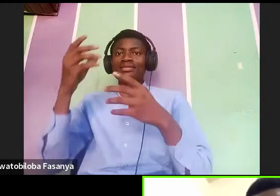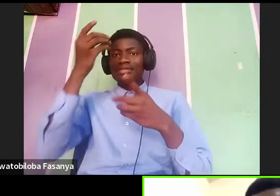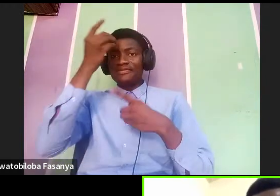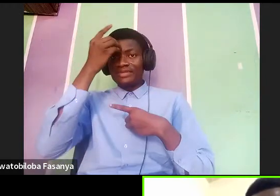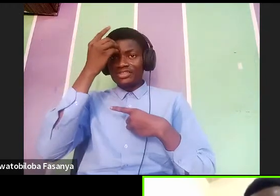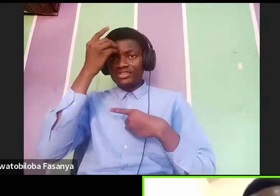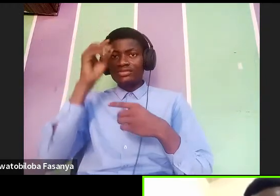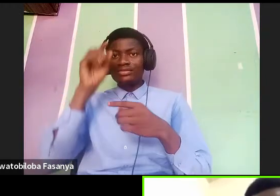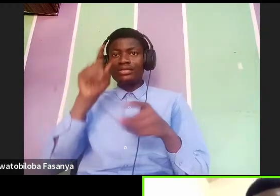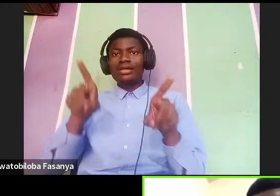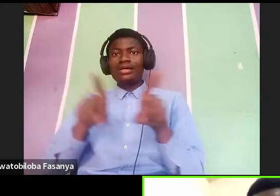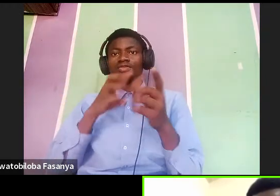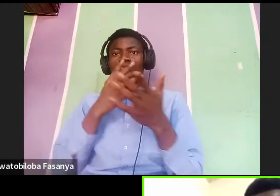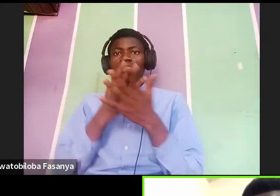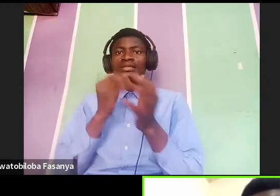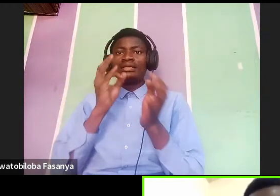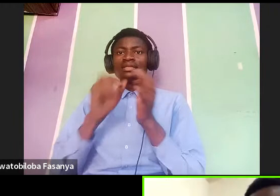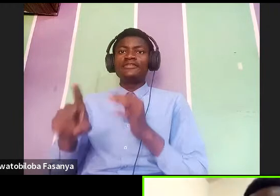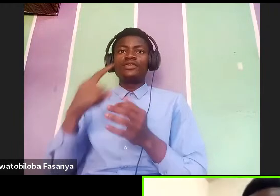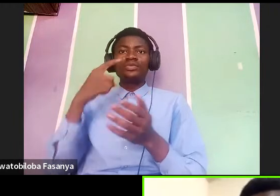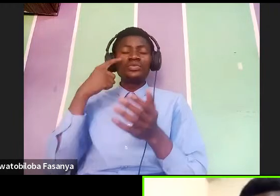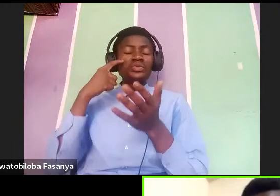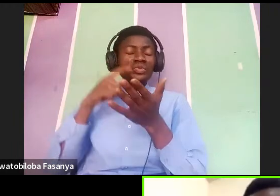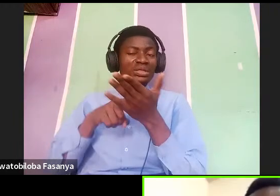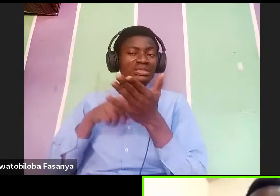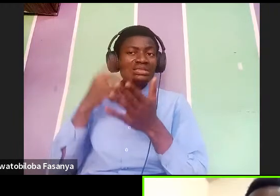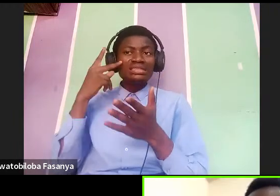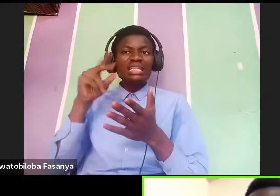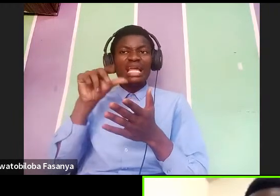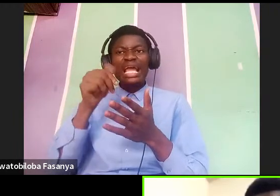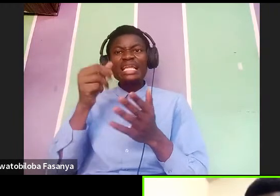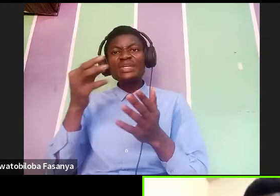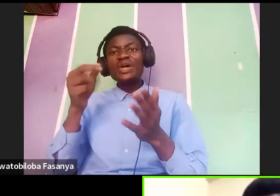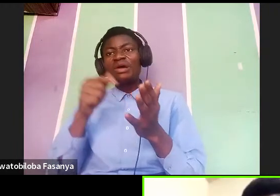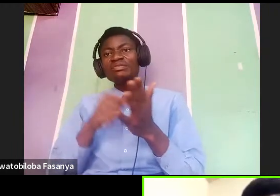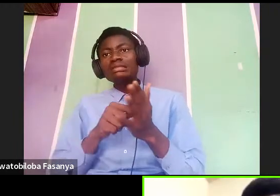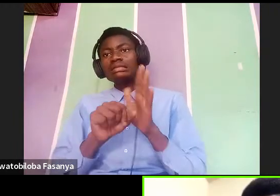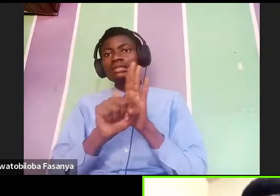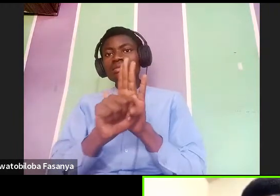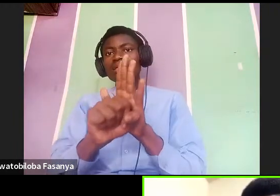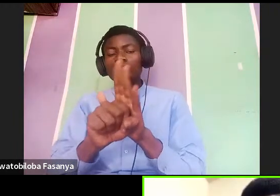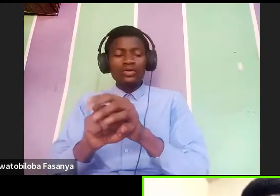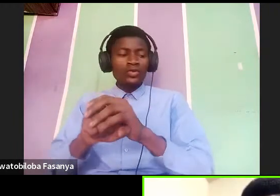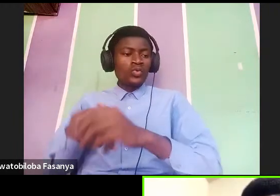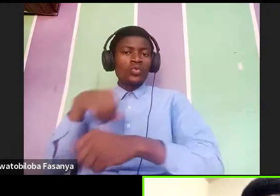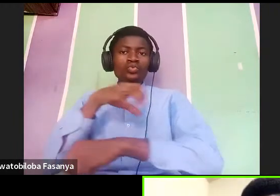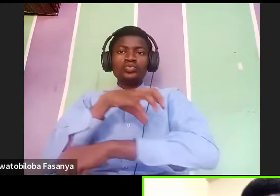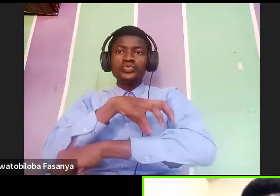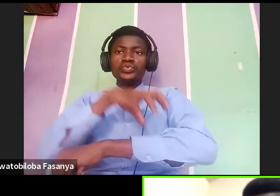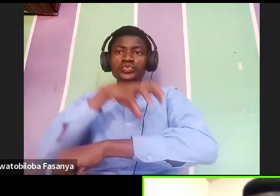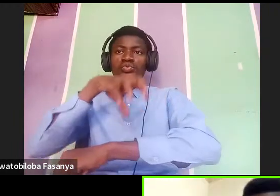If you notice any of these symptoms, swelling, worsening pain,